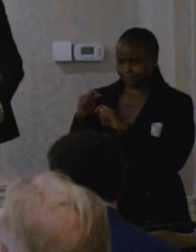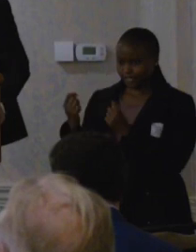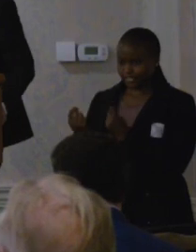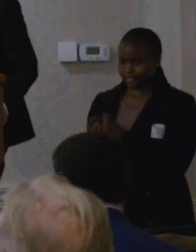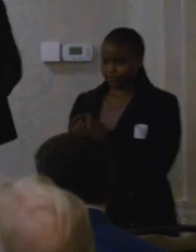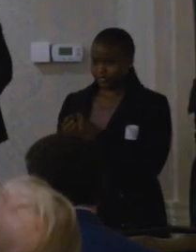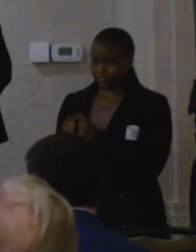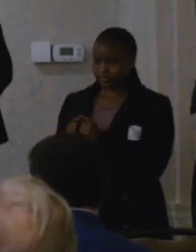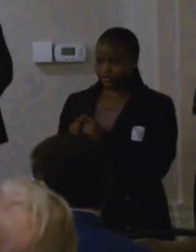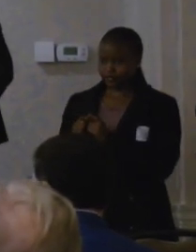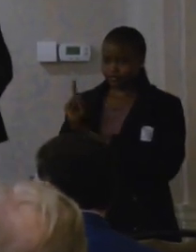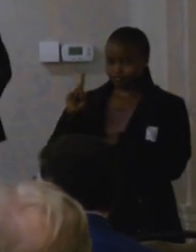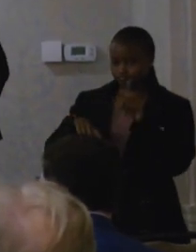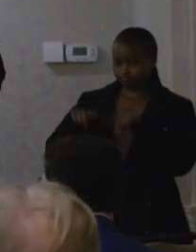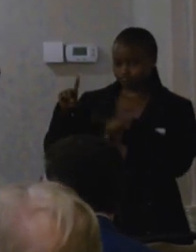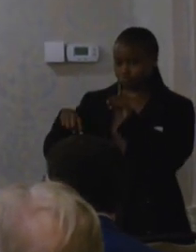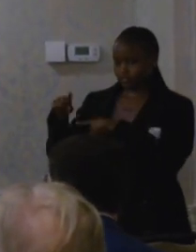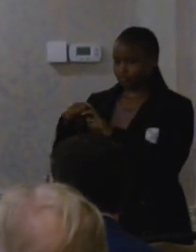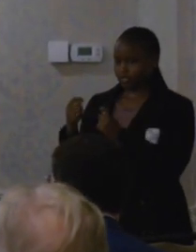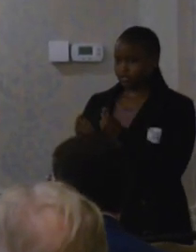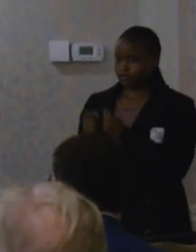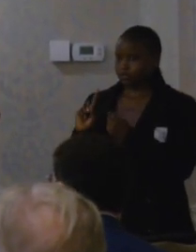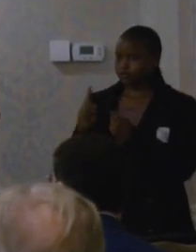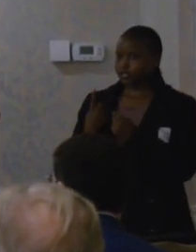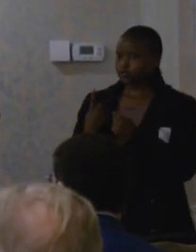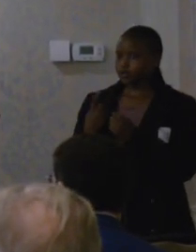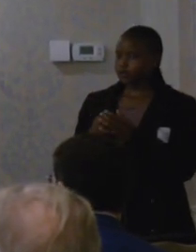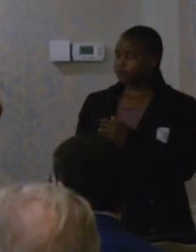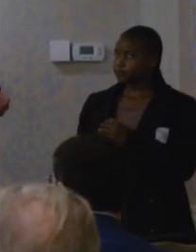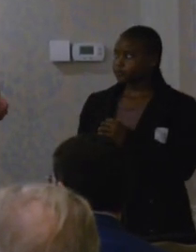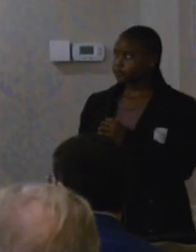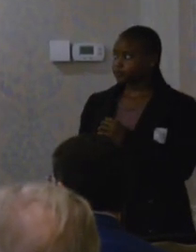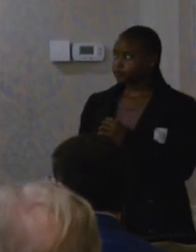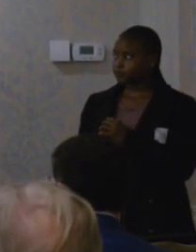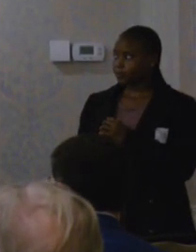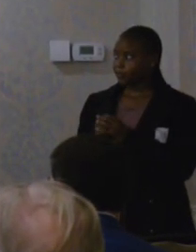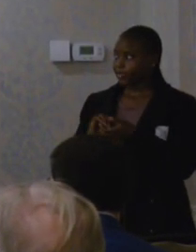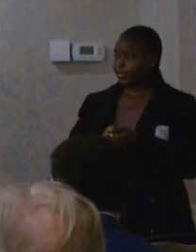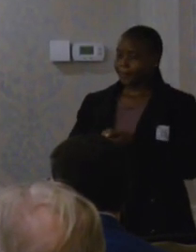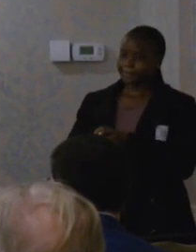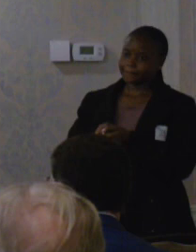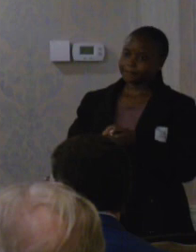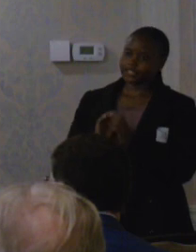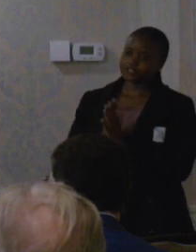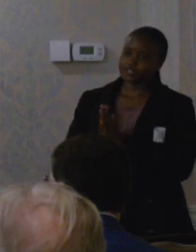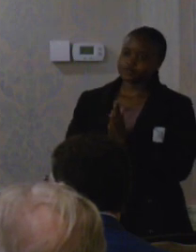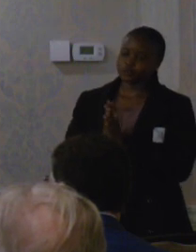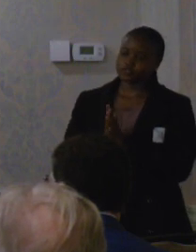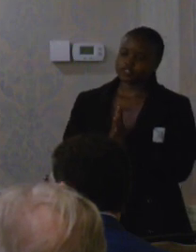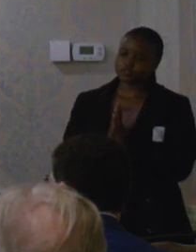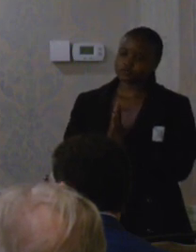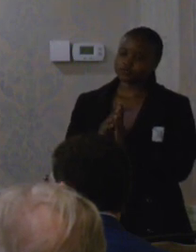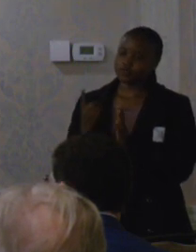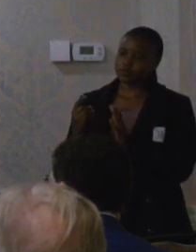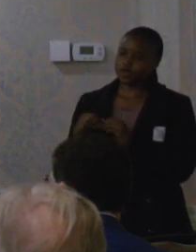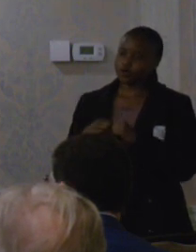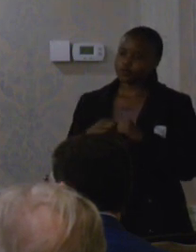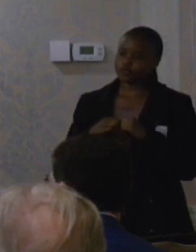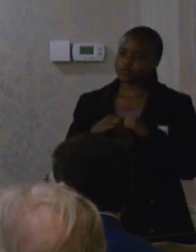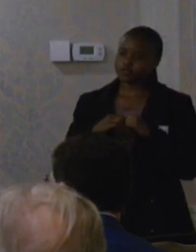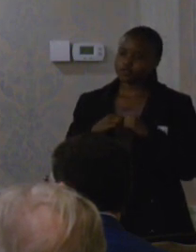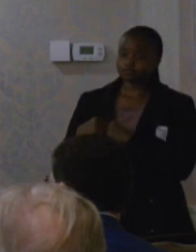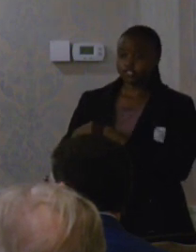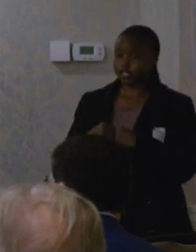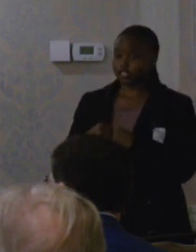cross-cutting themes. The first one is on engagement and motivation. One of the challenges with shifting